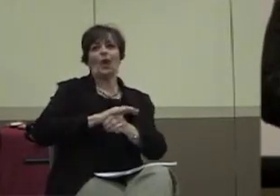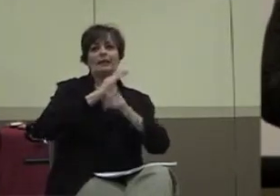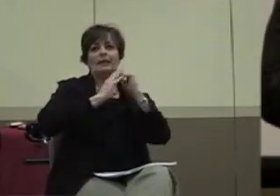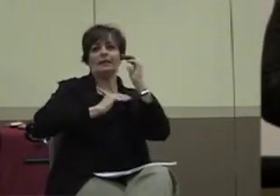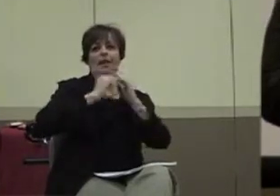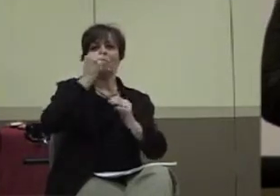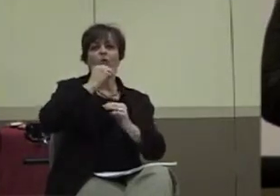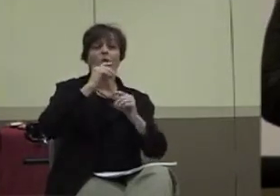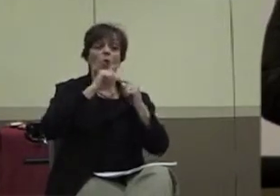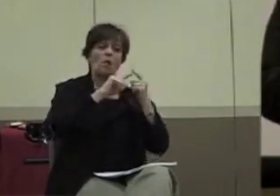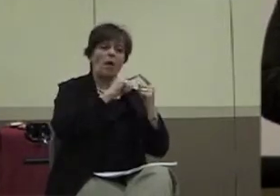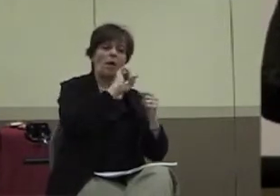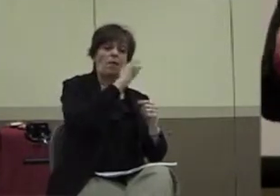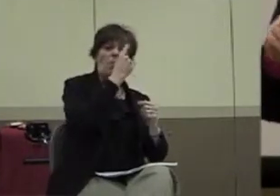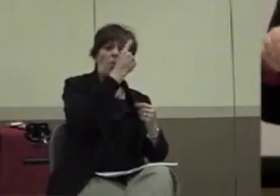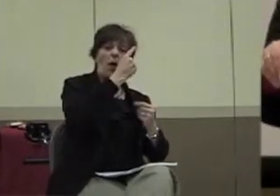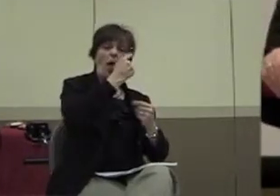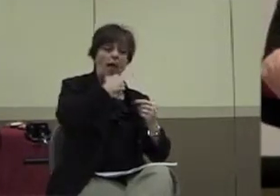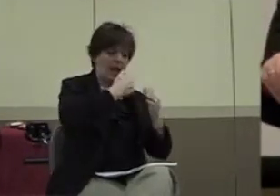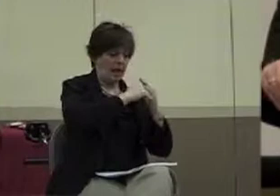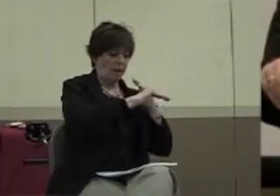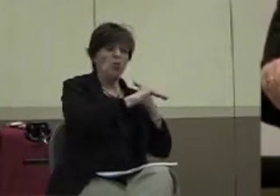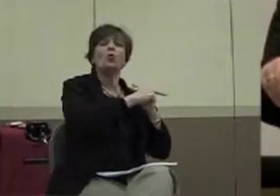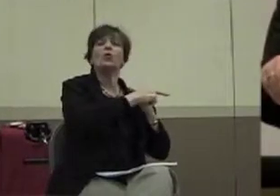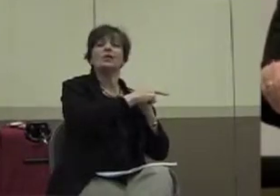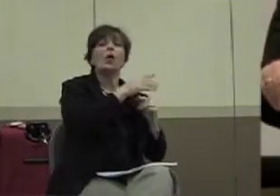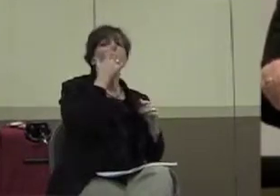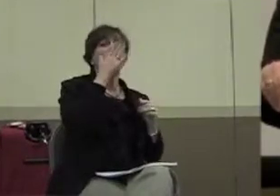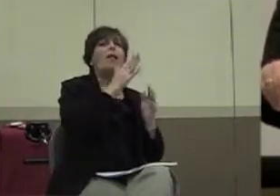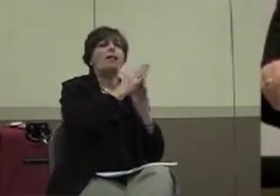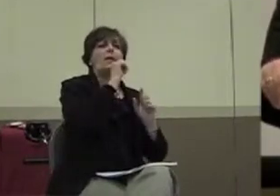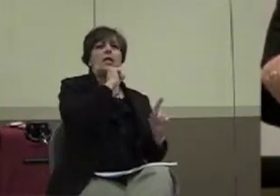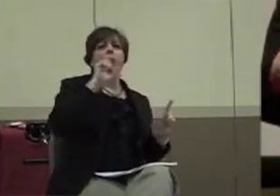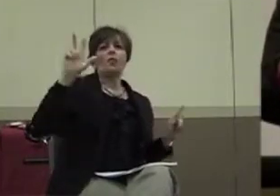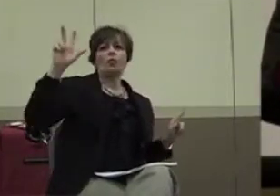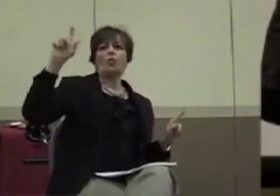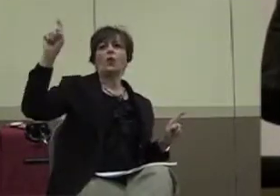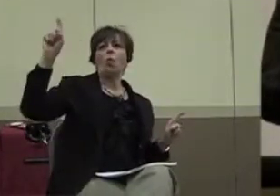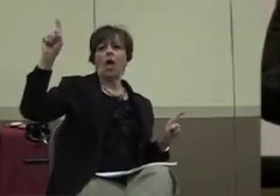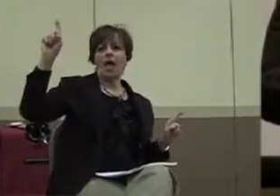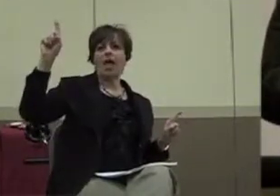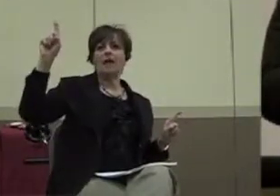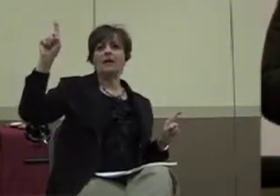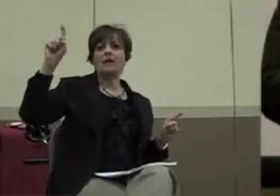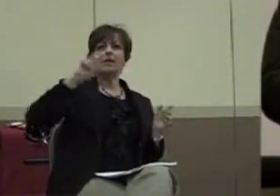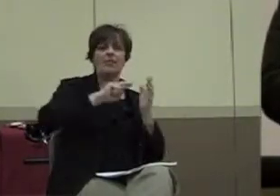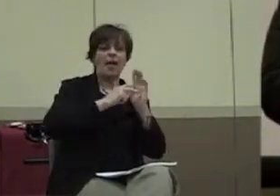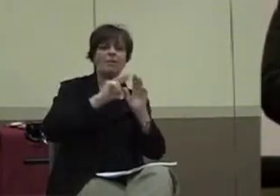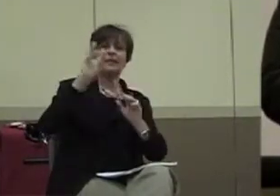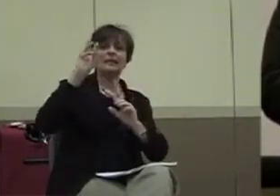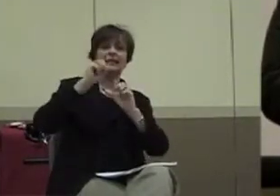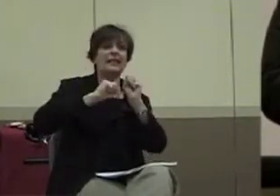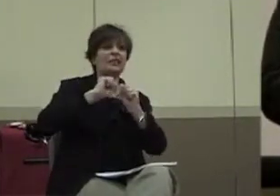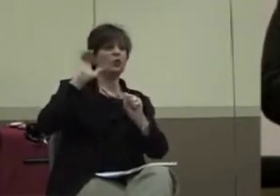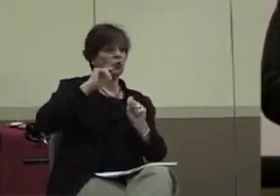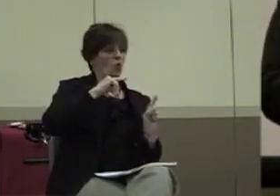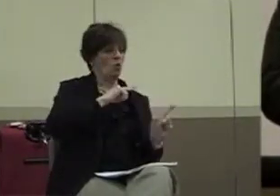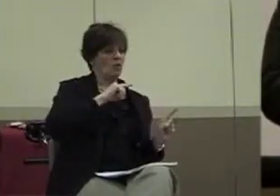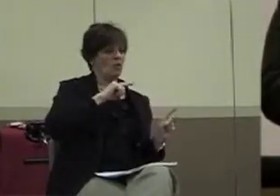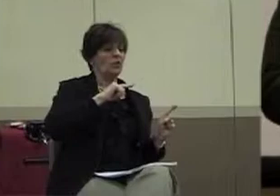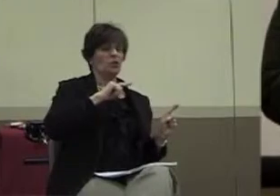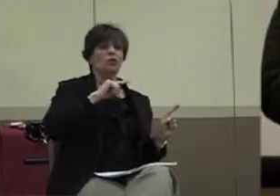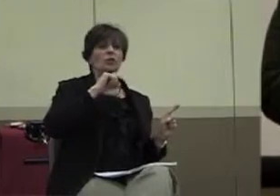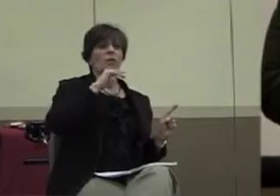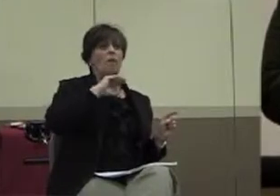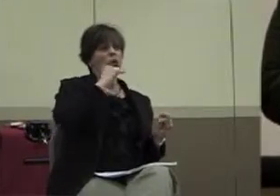I gave birth to, she's going to be 31 years old. That means 6 years ago she was